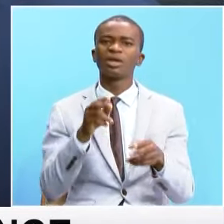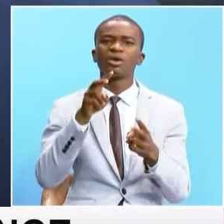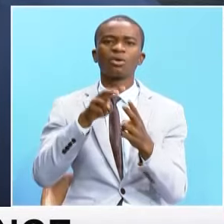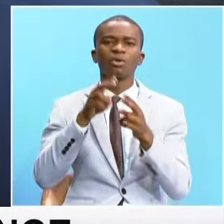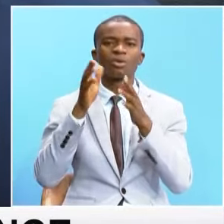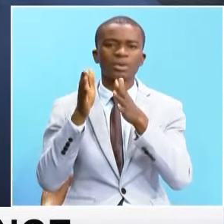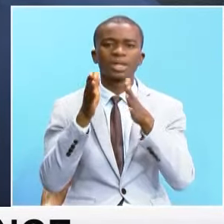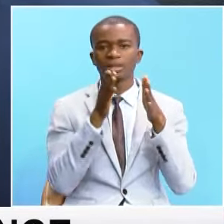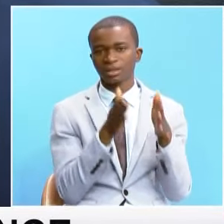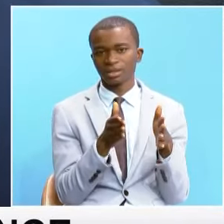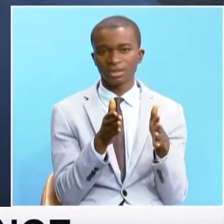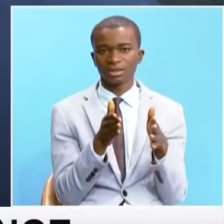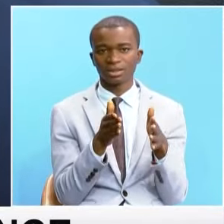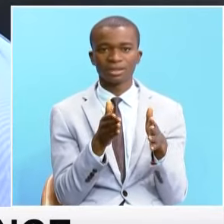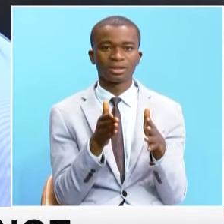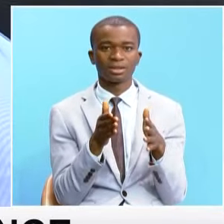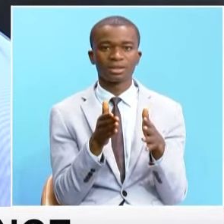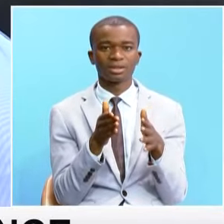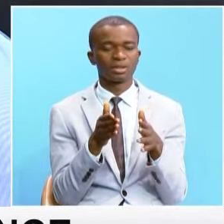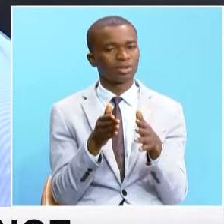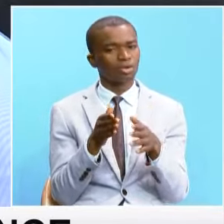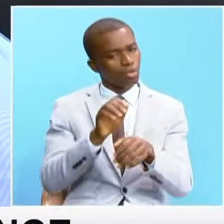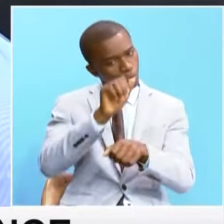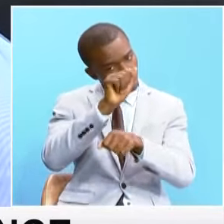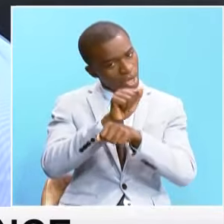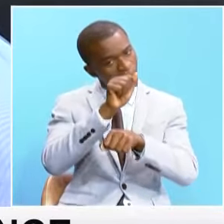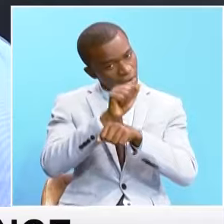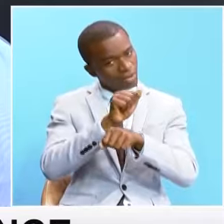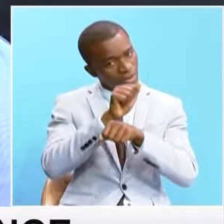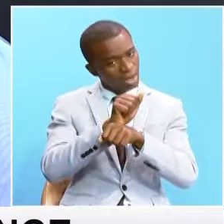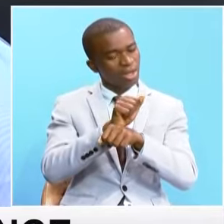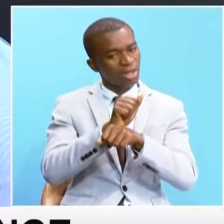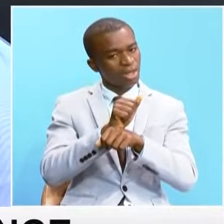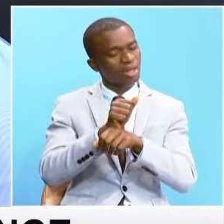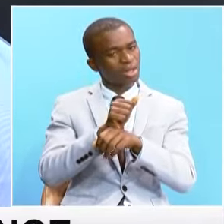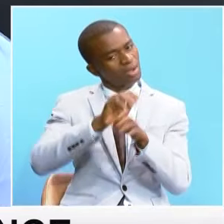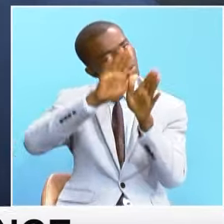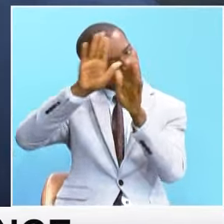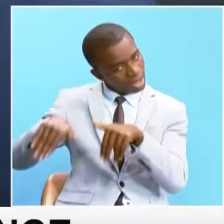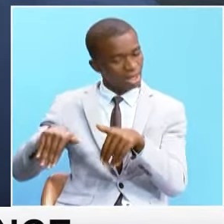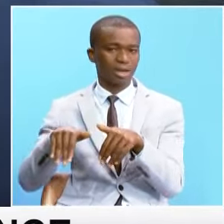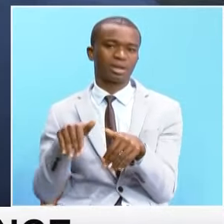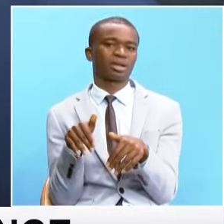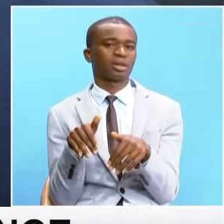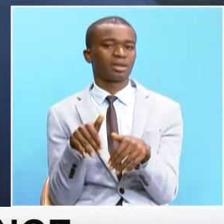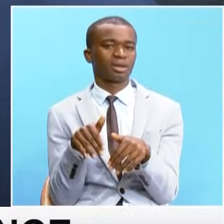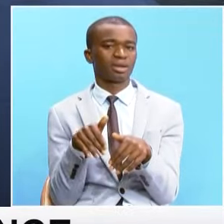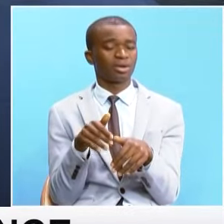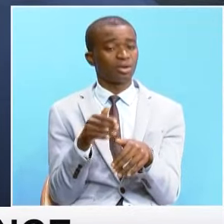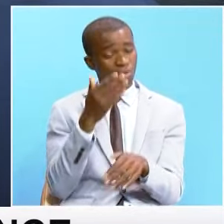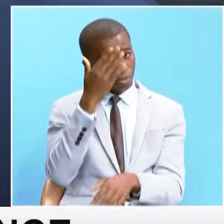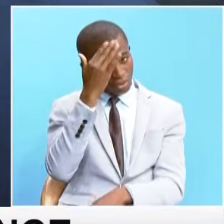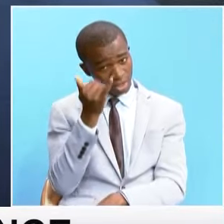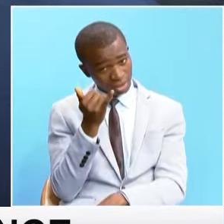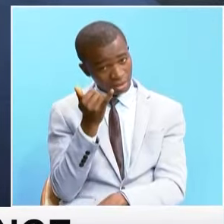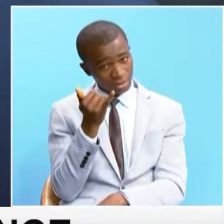contractors have left implementation sites of specific projects, and why,